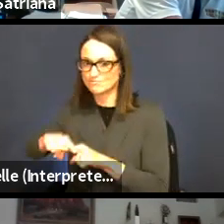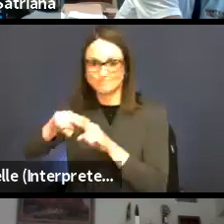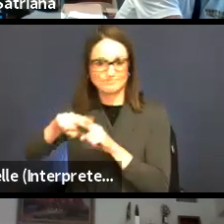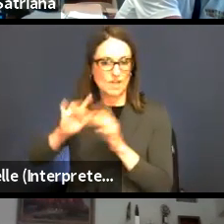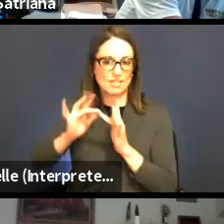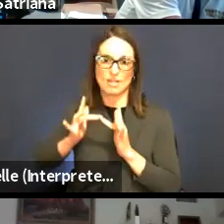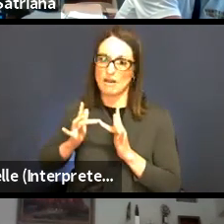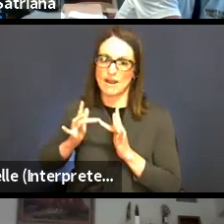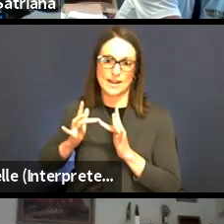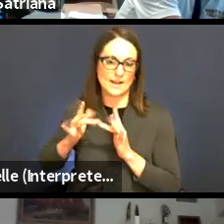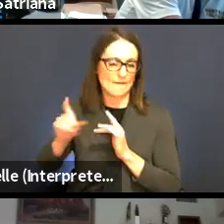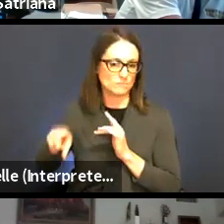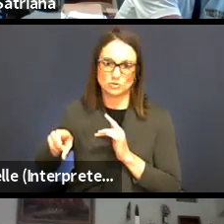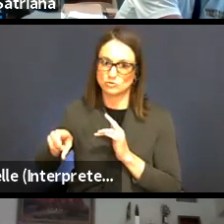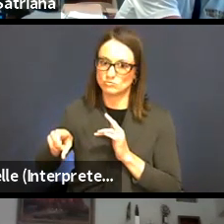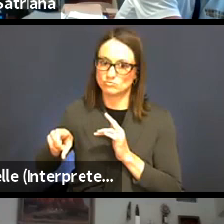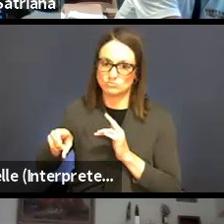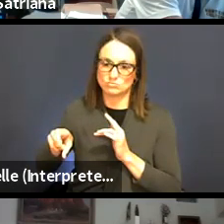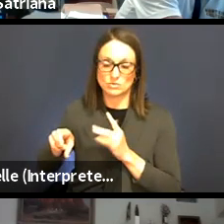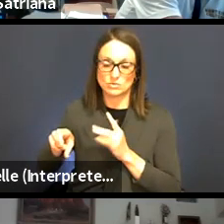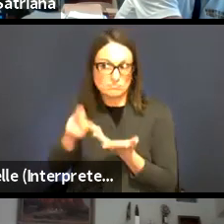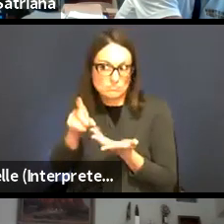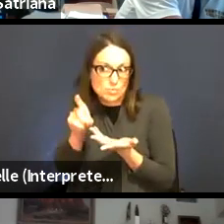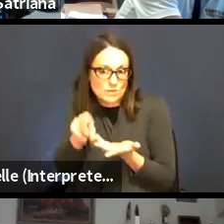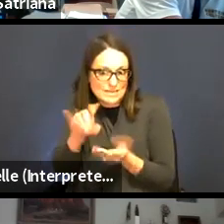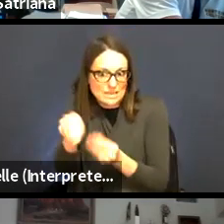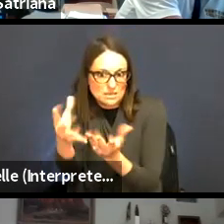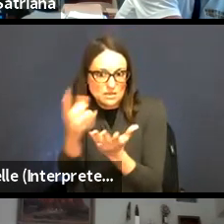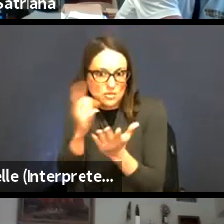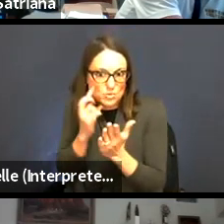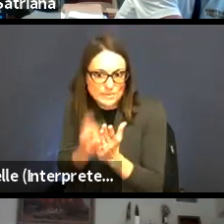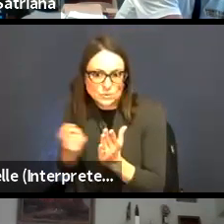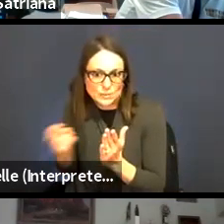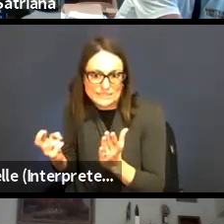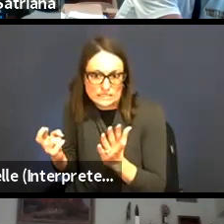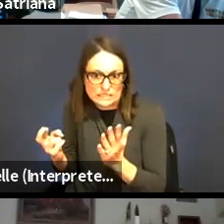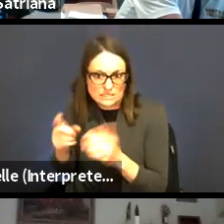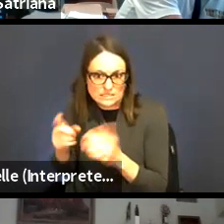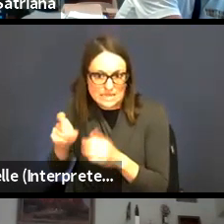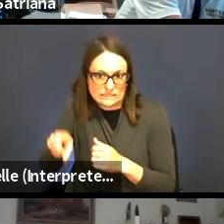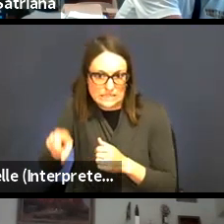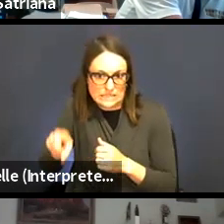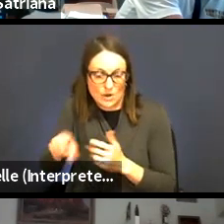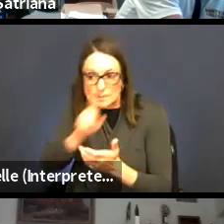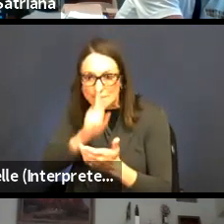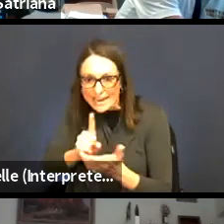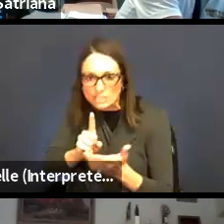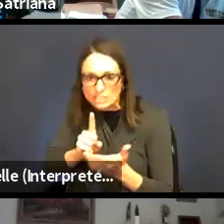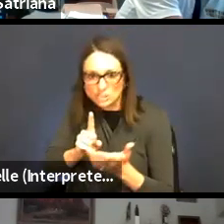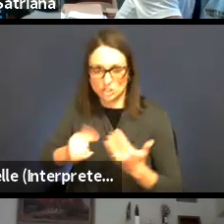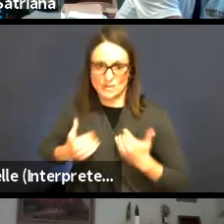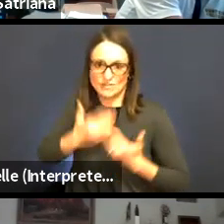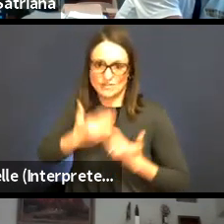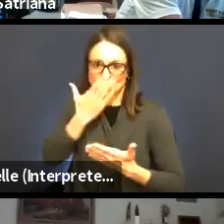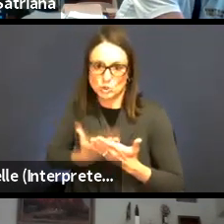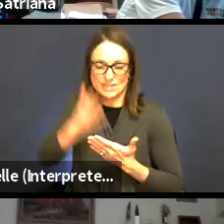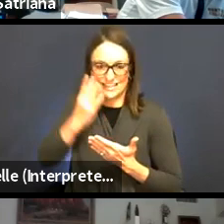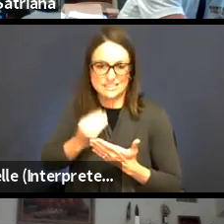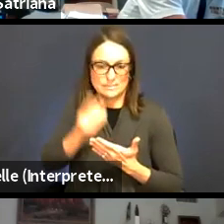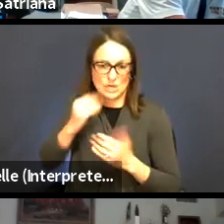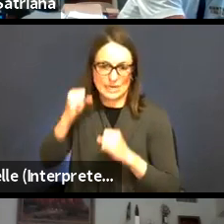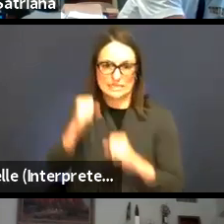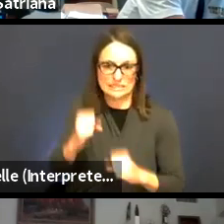we ought to be getting the resources necessary to assure that experience is a good experience for our students and it's a successful